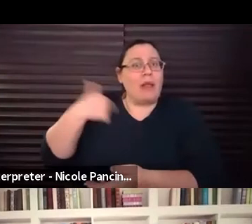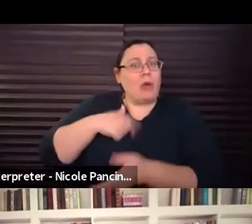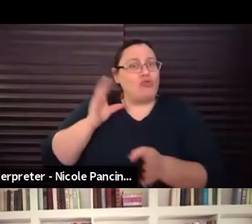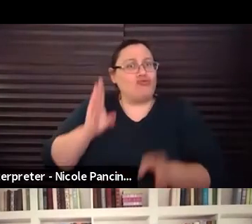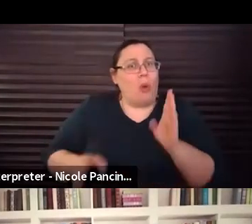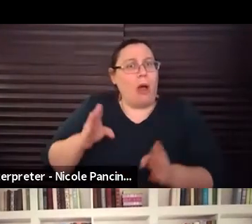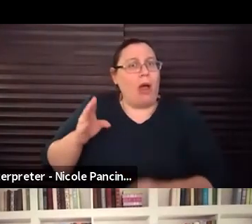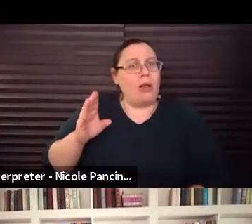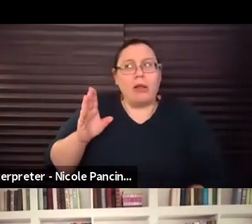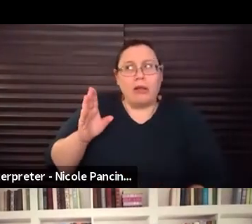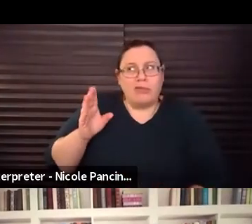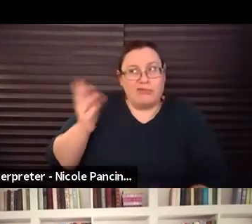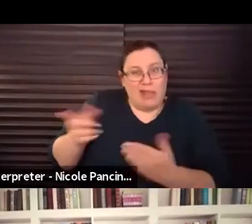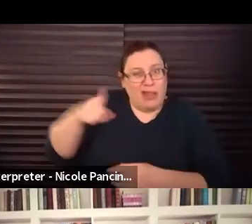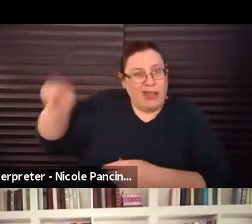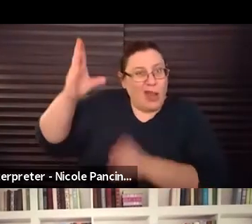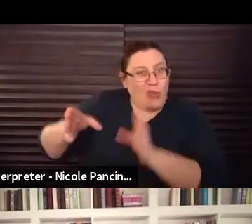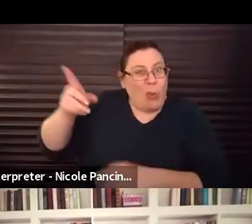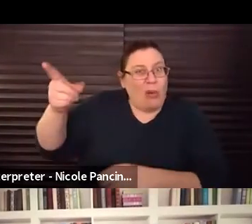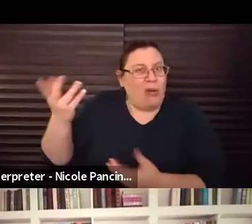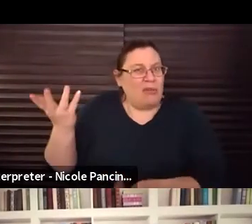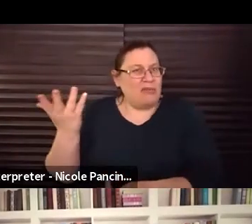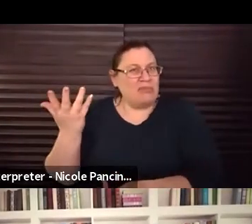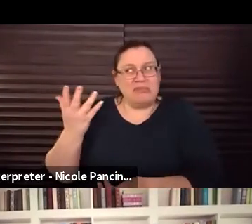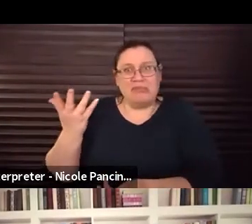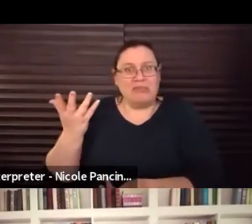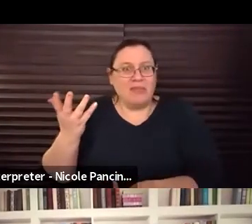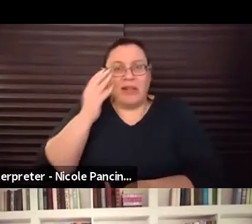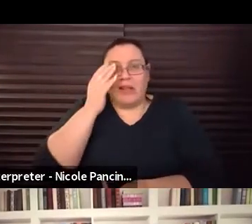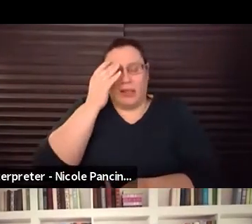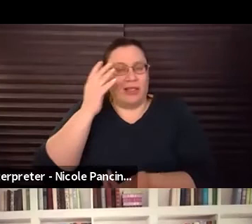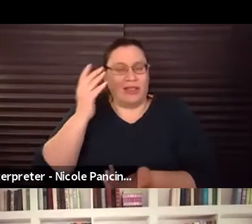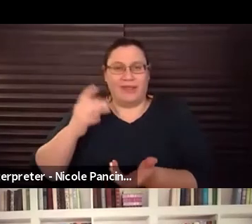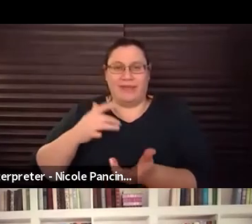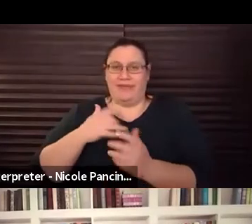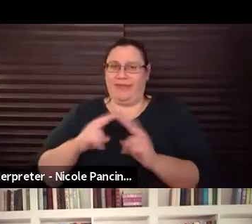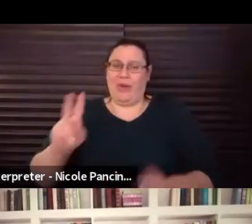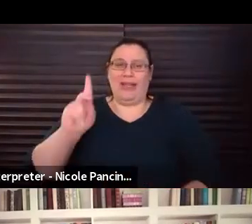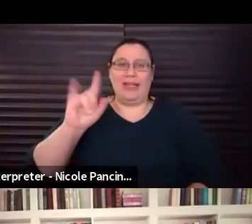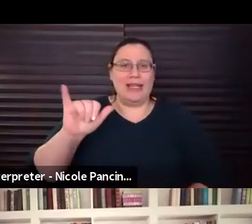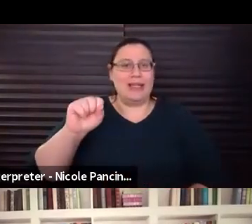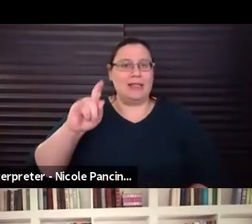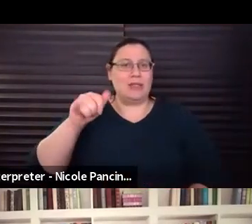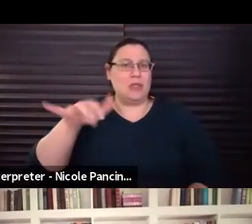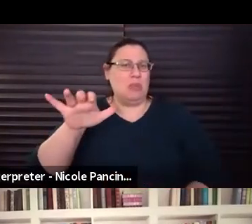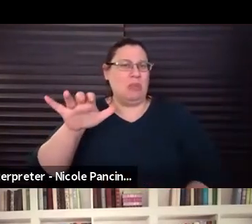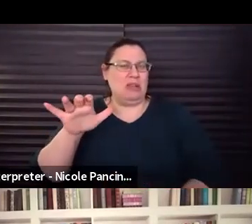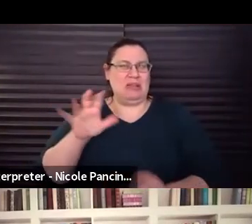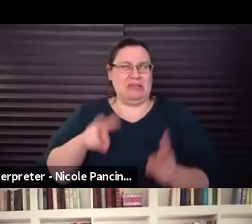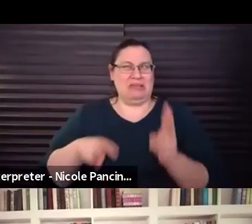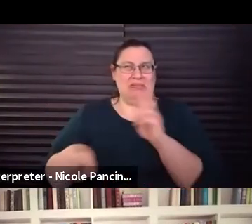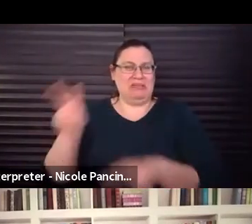pretty sure they might be robots themselves, and it's this weird kind of dystopian environment where people feel that